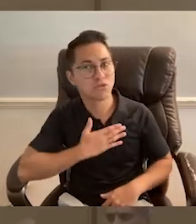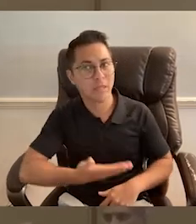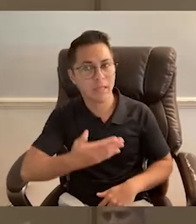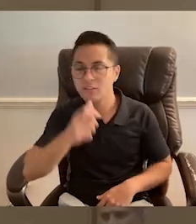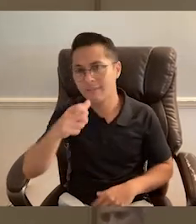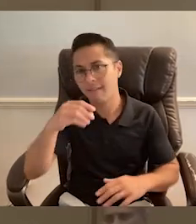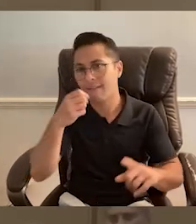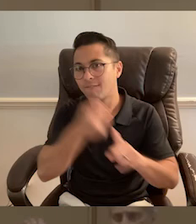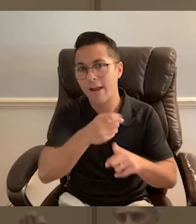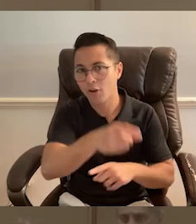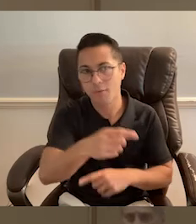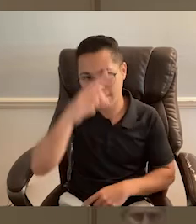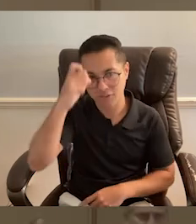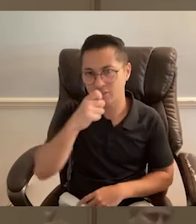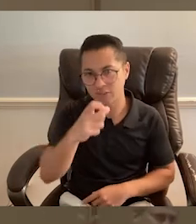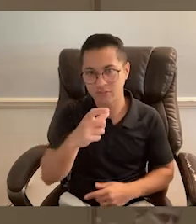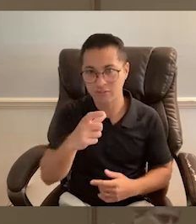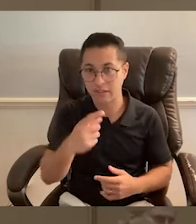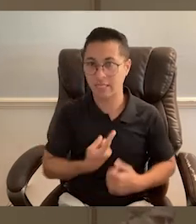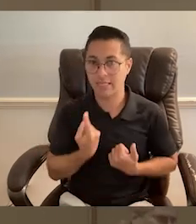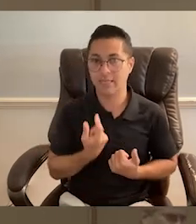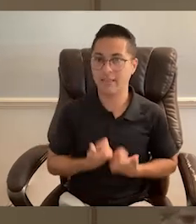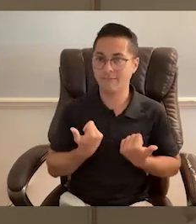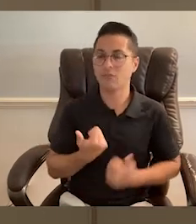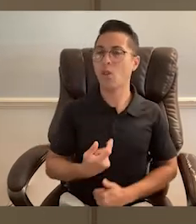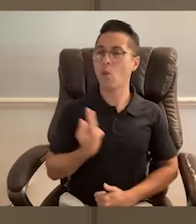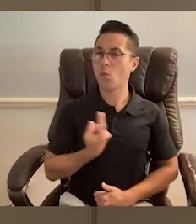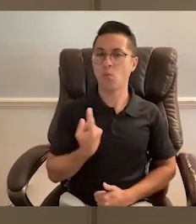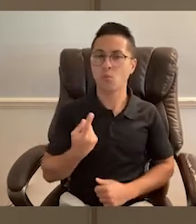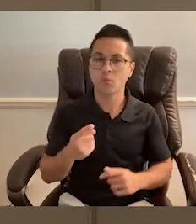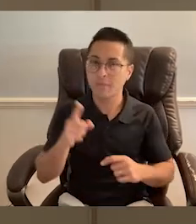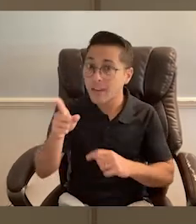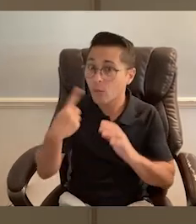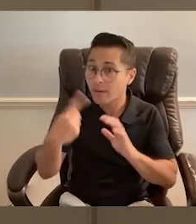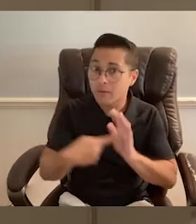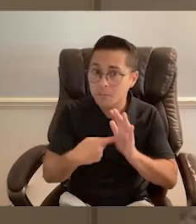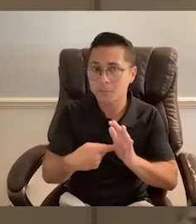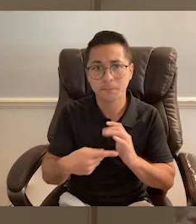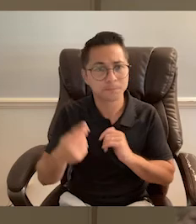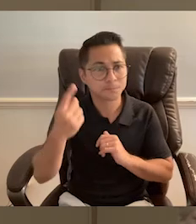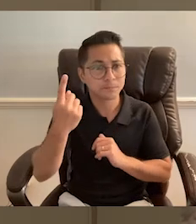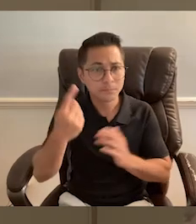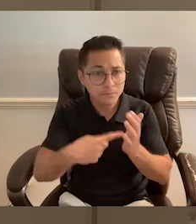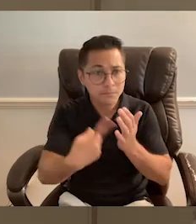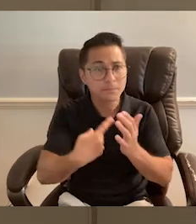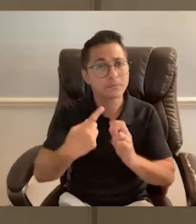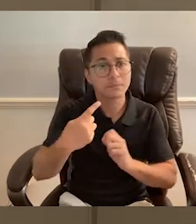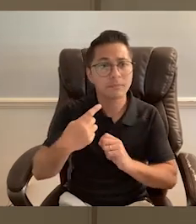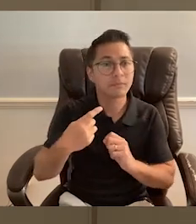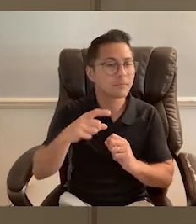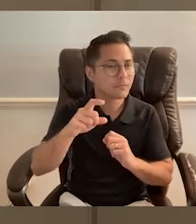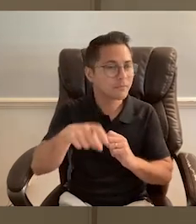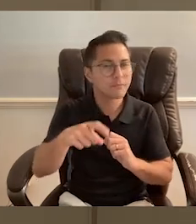vehicle, add some cameras. Wilma, I don't know if you have any plans you can think of off the top of your head, what we've done in